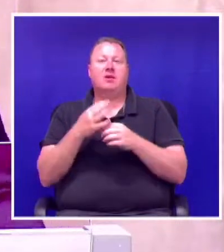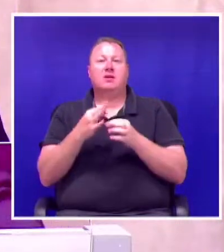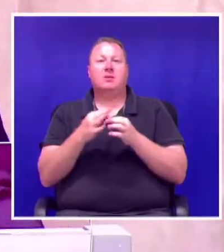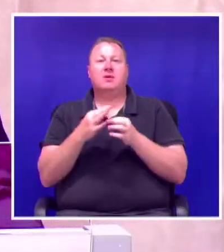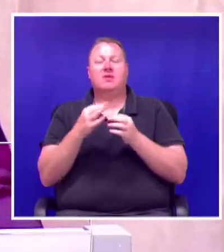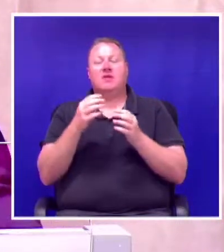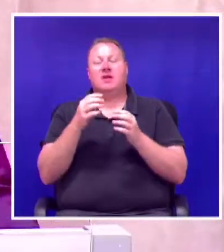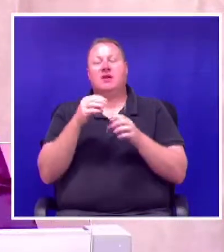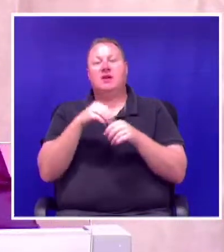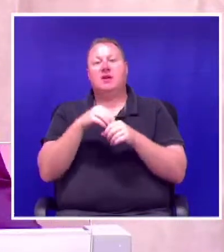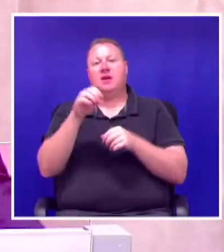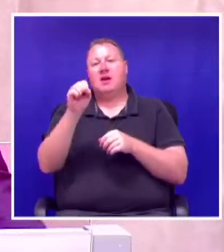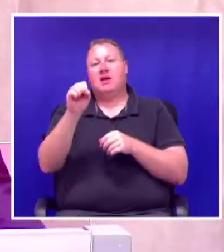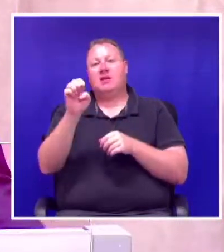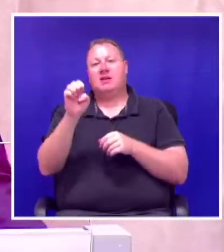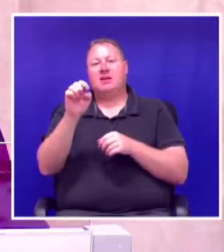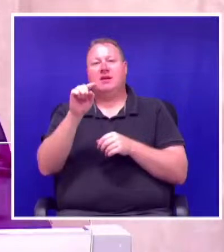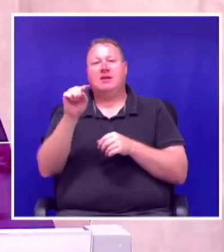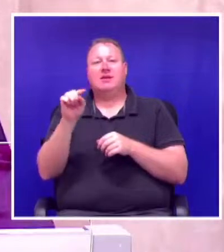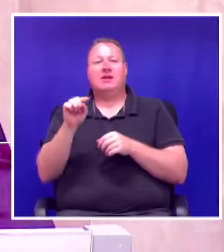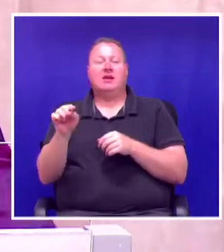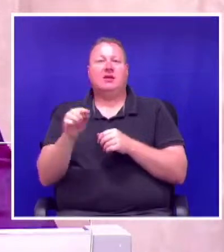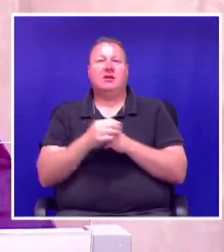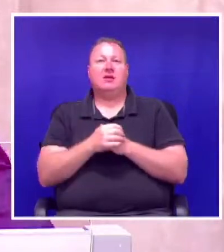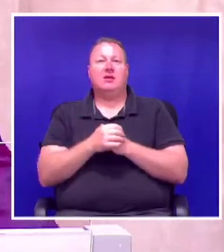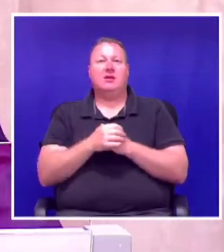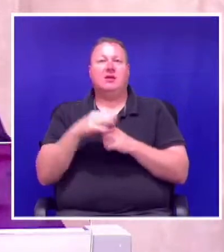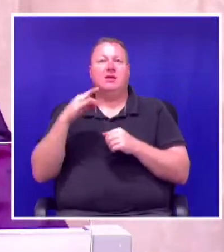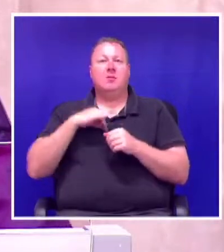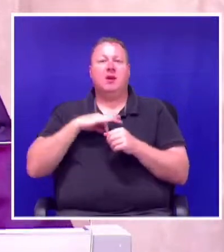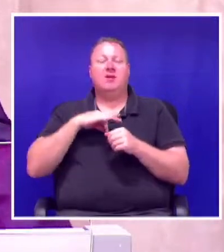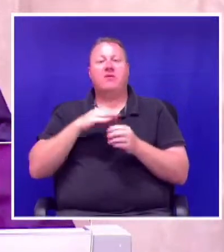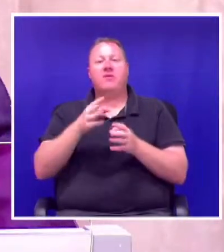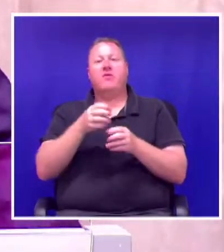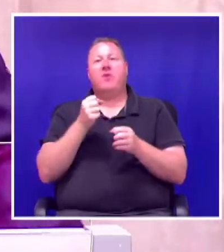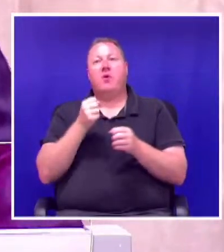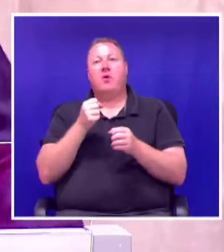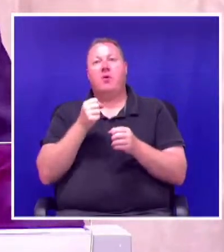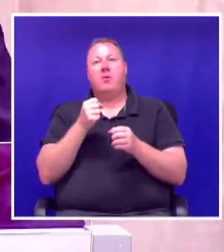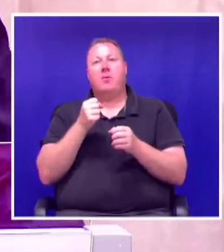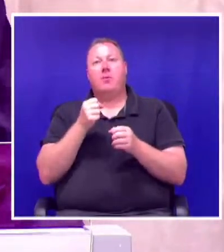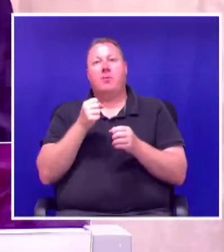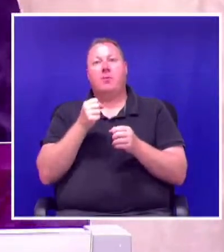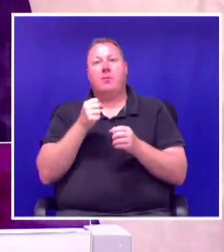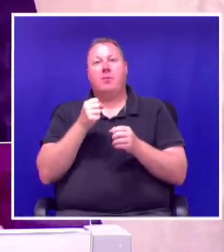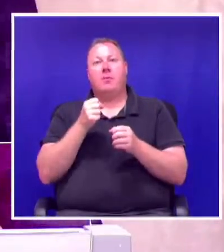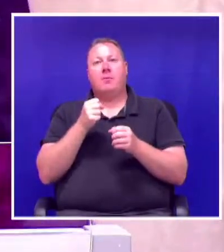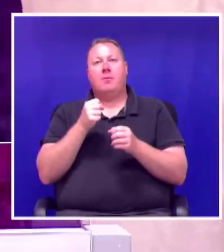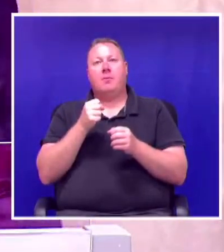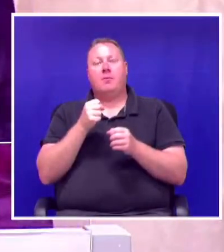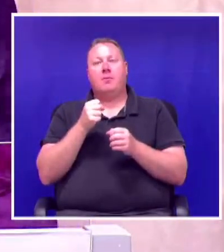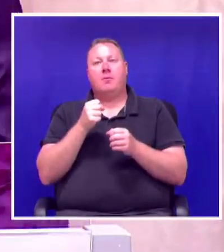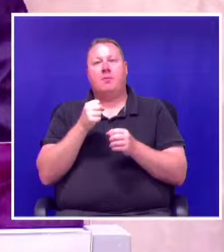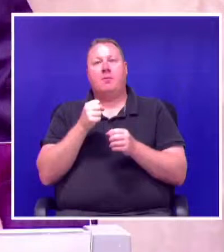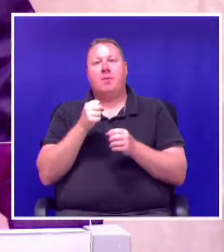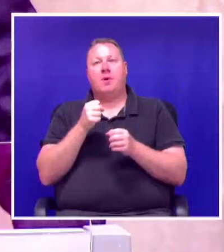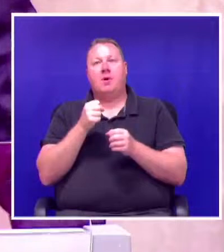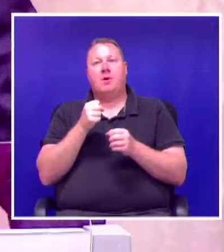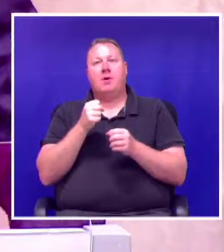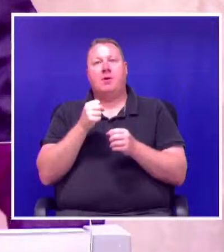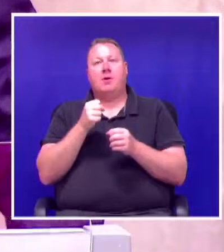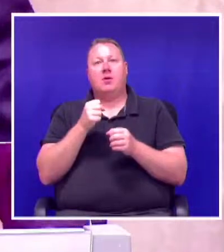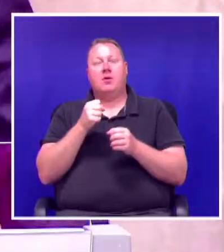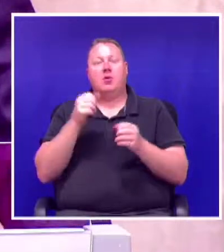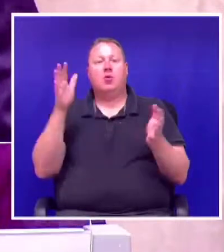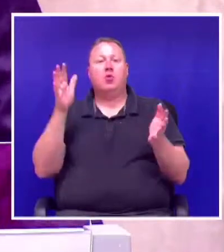the SEZs. They benefit from reduced corporate taxes